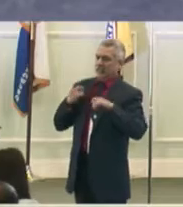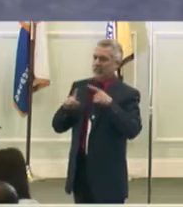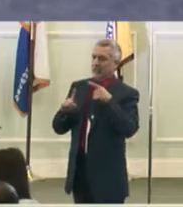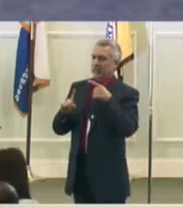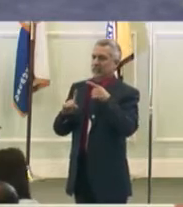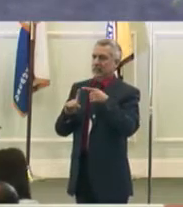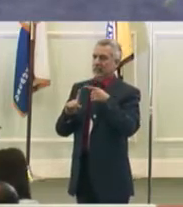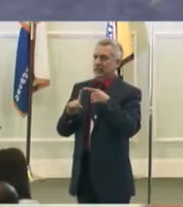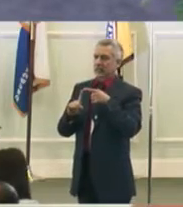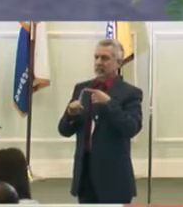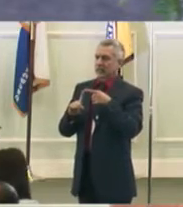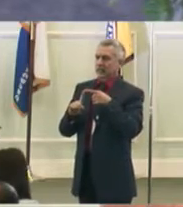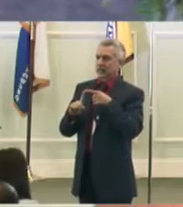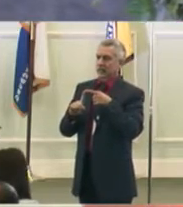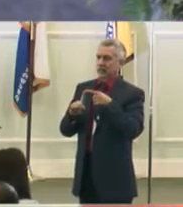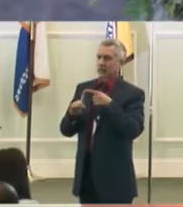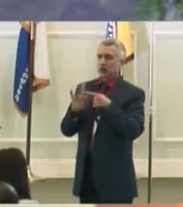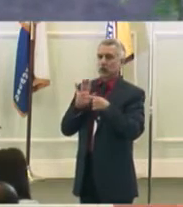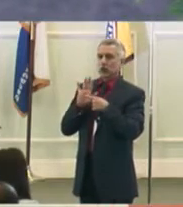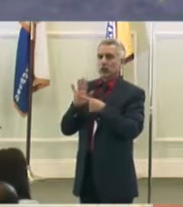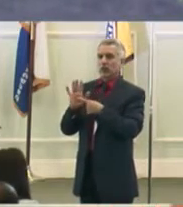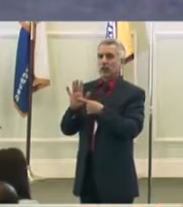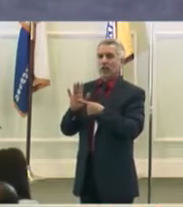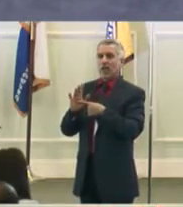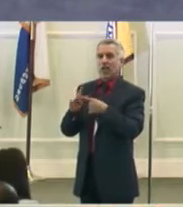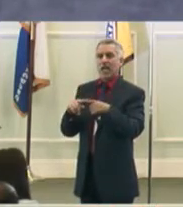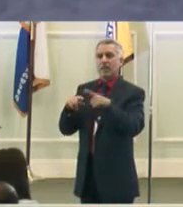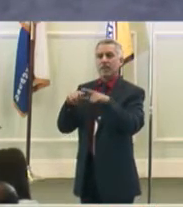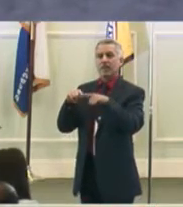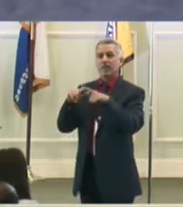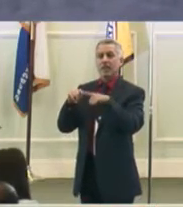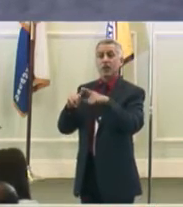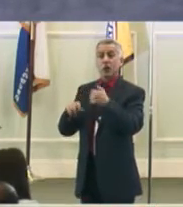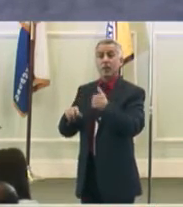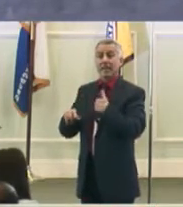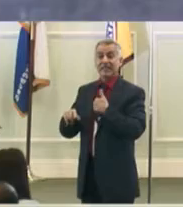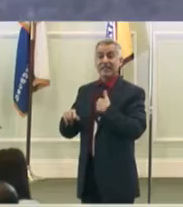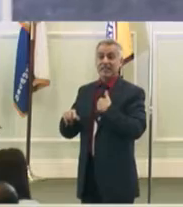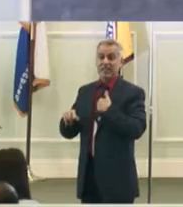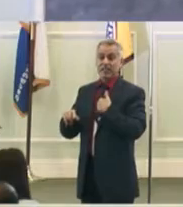can let us know something, that we are depending on ourselves more than we are God.